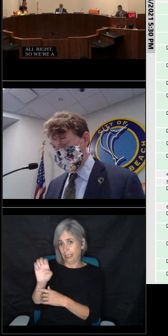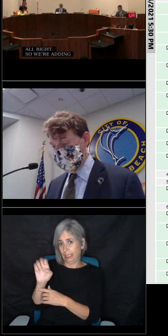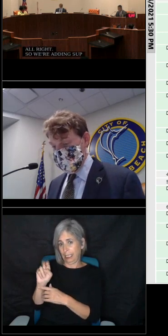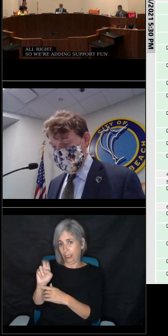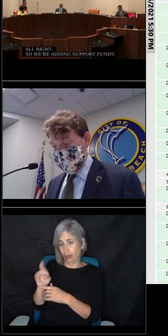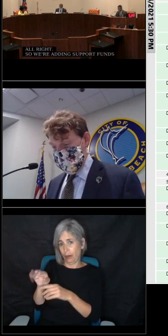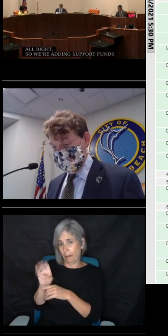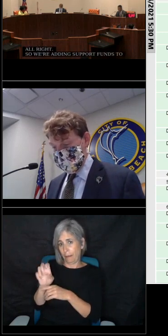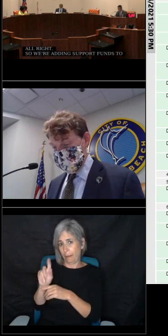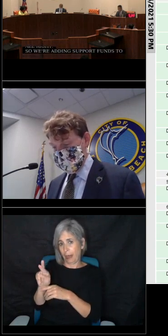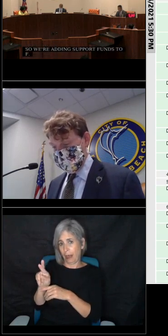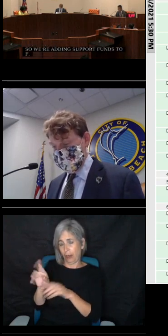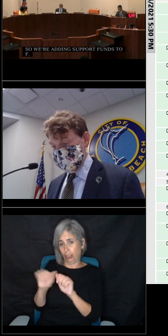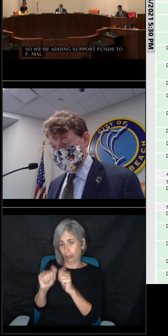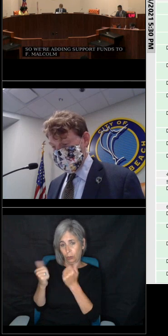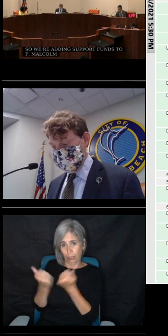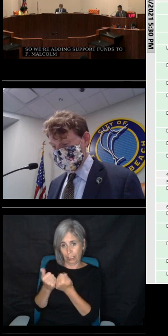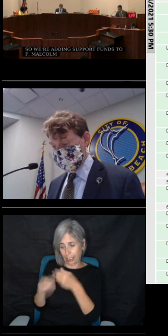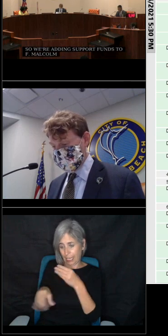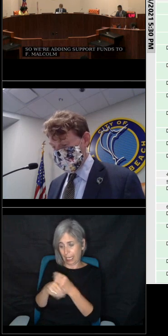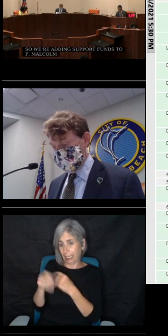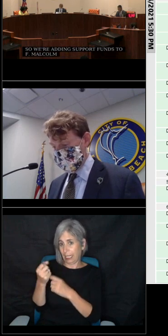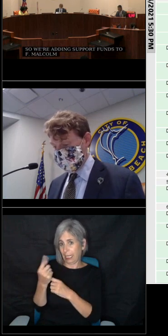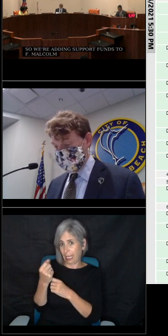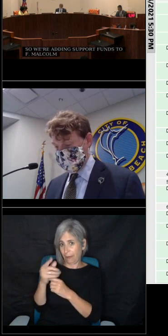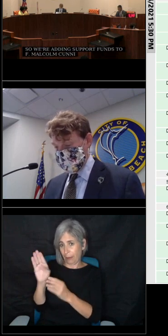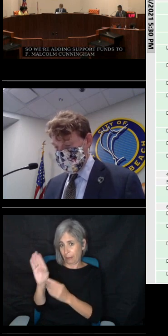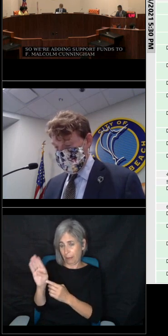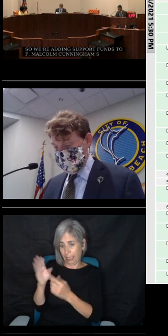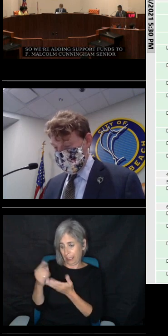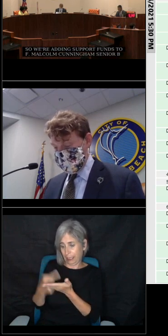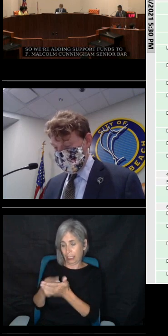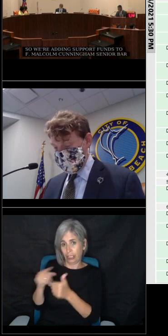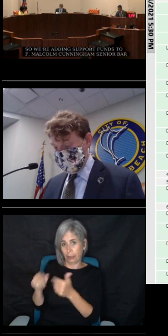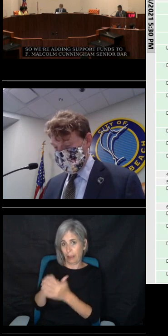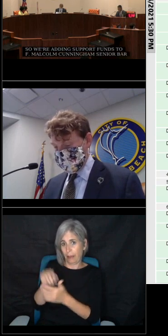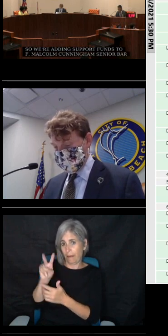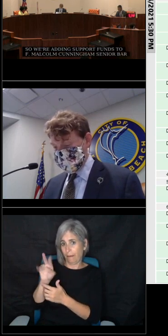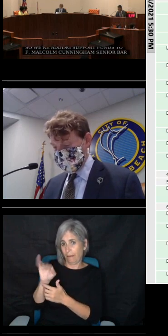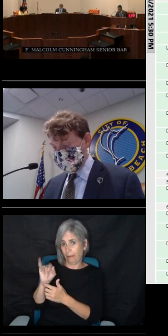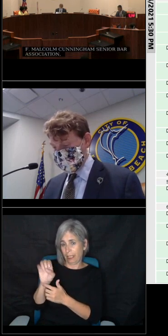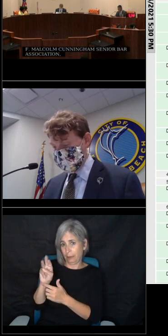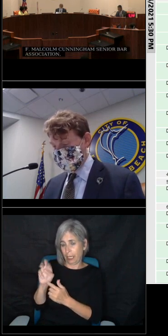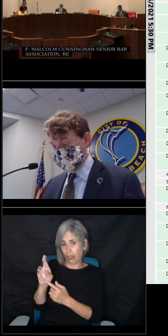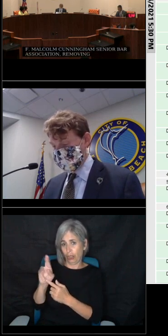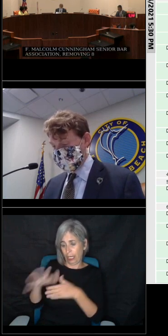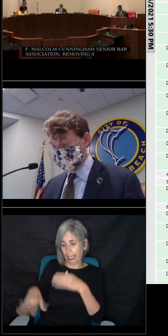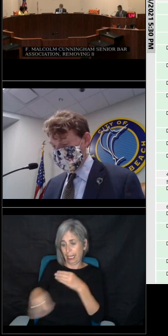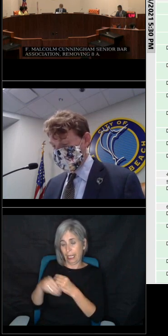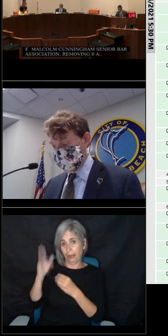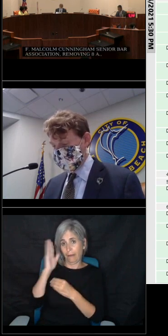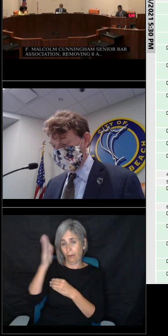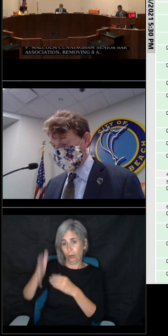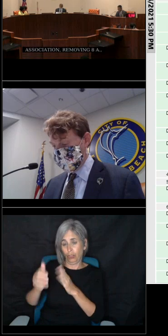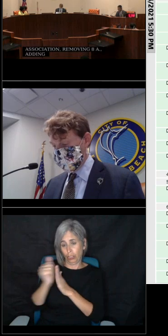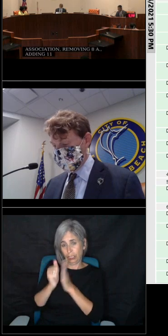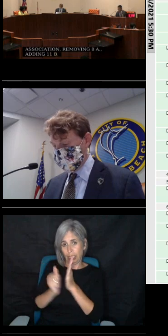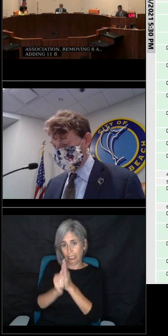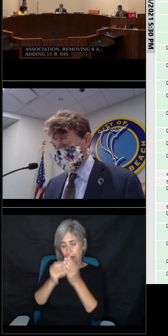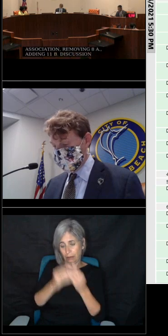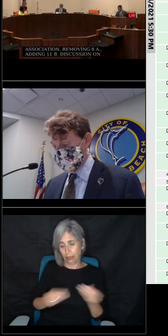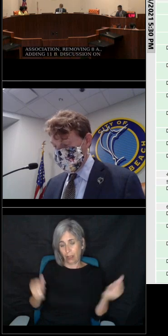removing 8A, adding 11B, discussion on vice mayor, and adding for future agenda, dissolving of the Quantum Park